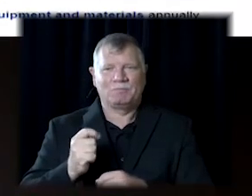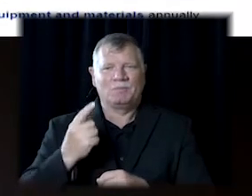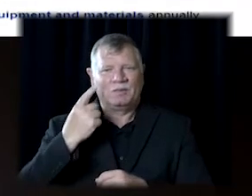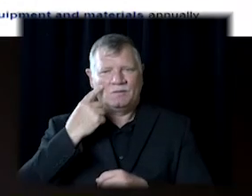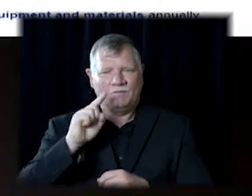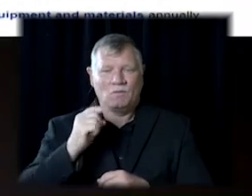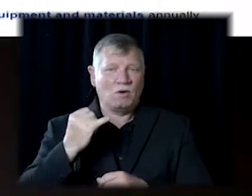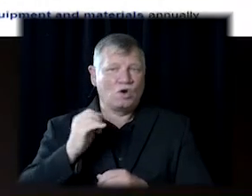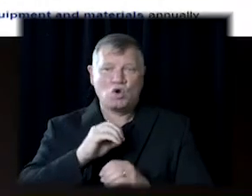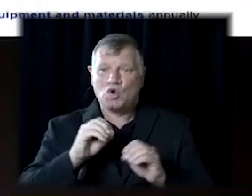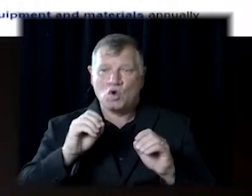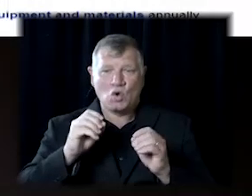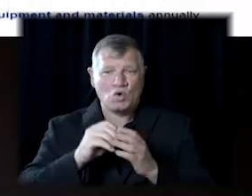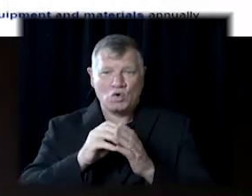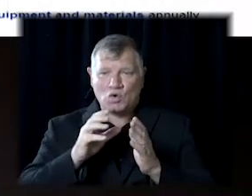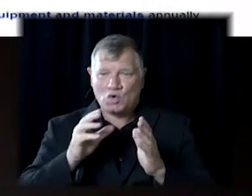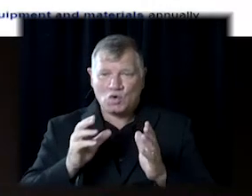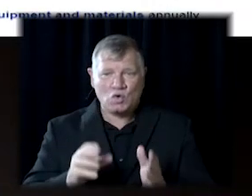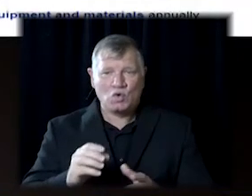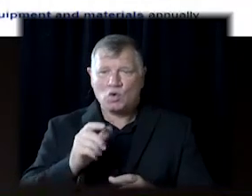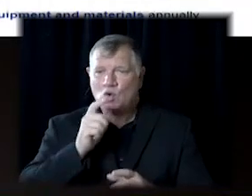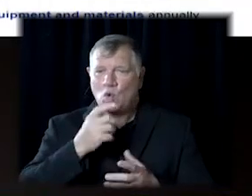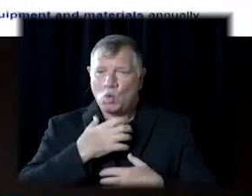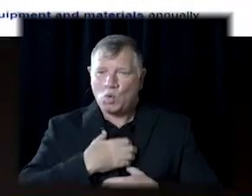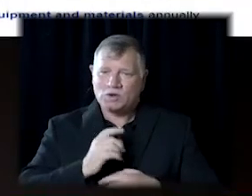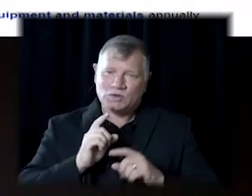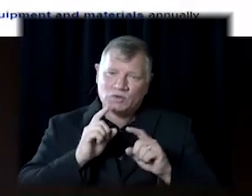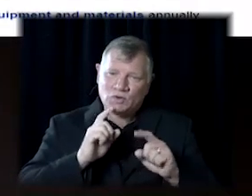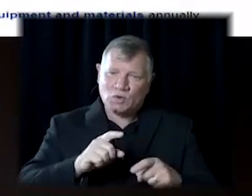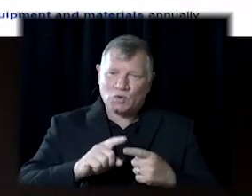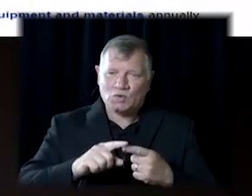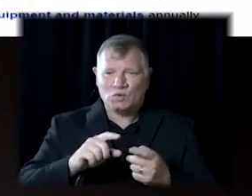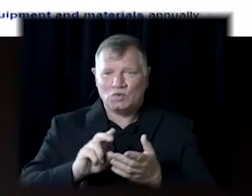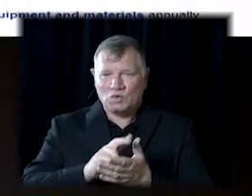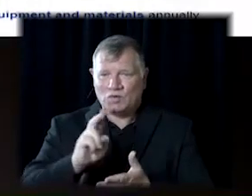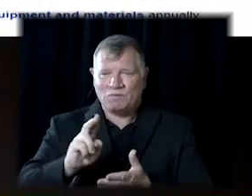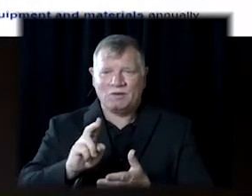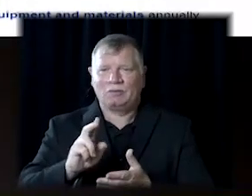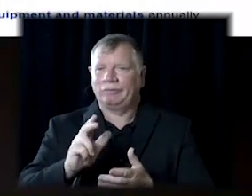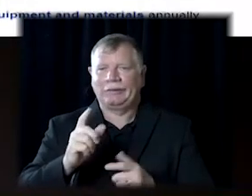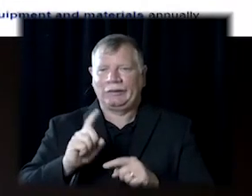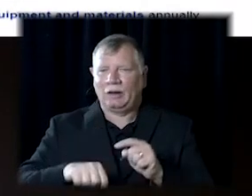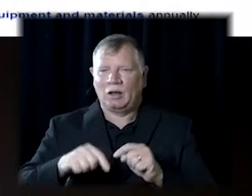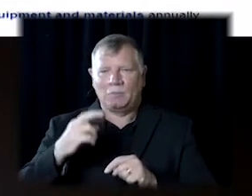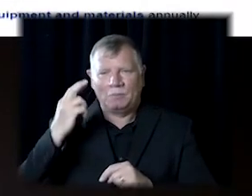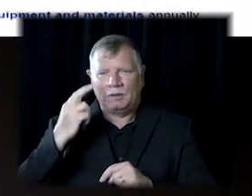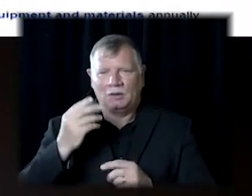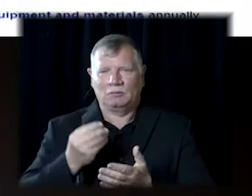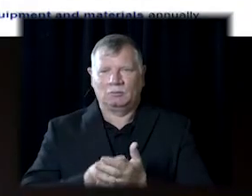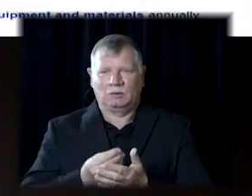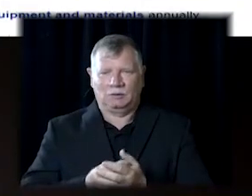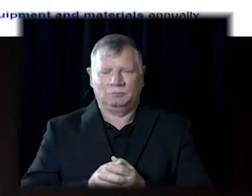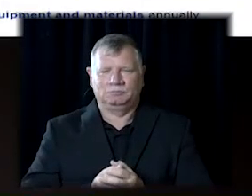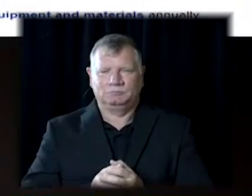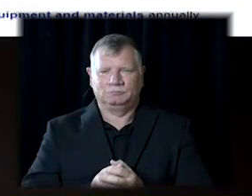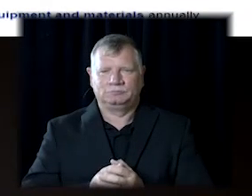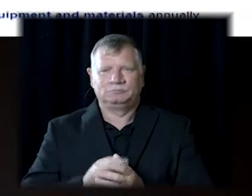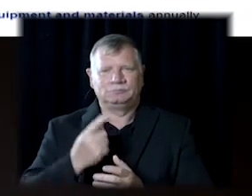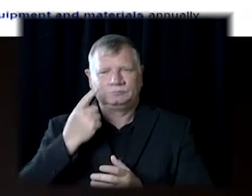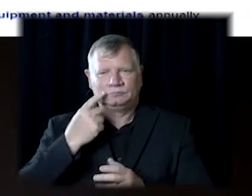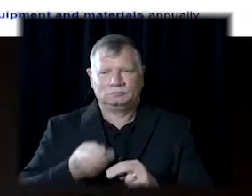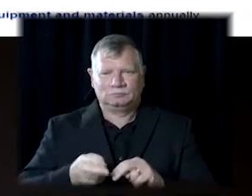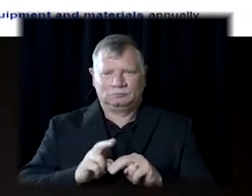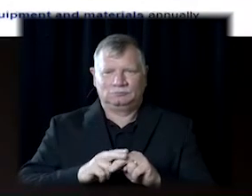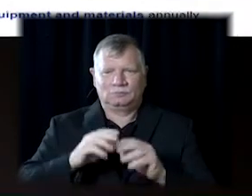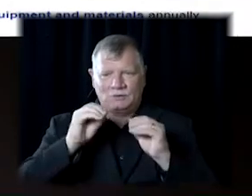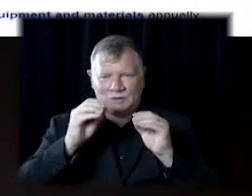wishes to attend the University of Puerto Rico is barred from attending for financial reasons. It also provides a $500 salary increase for both teachers